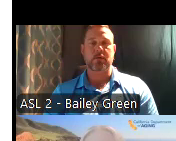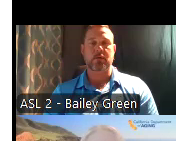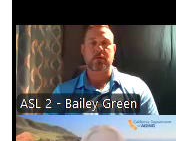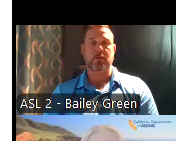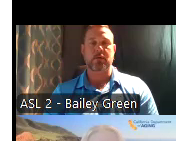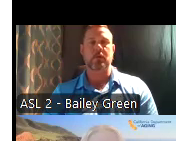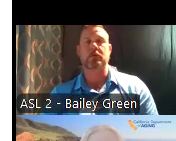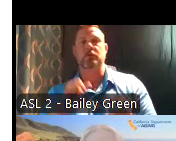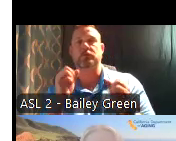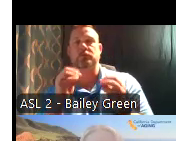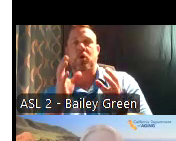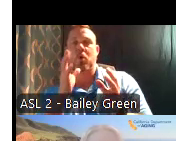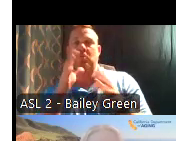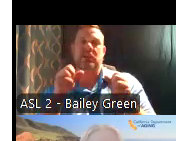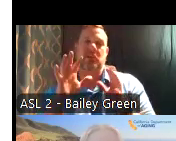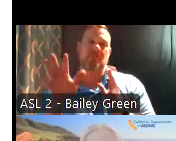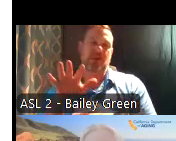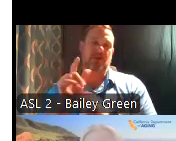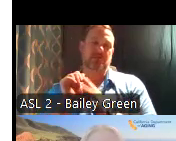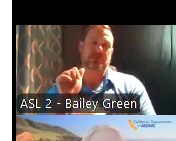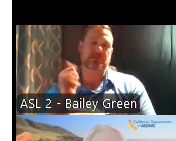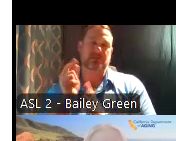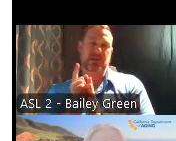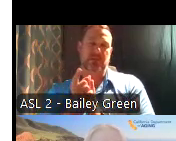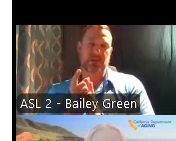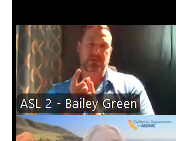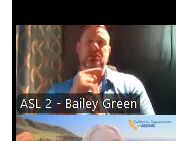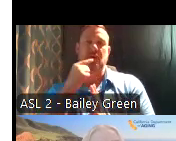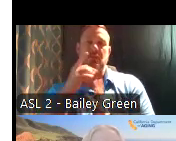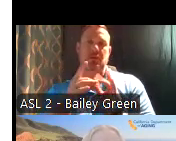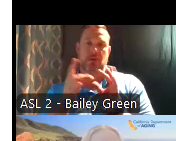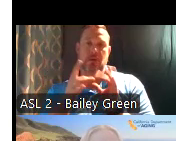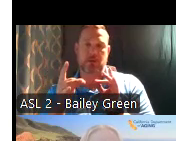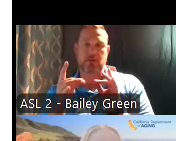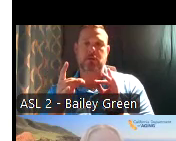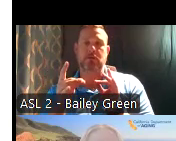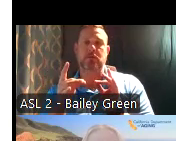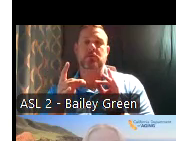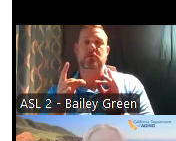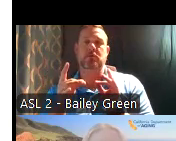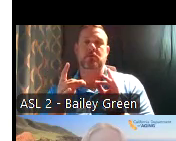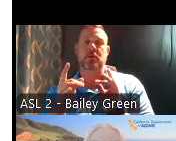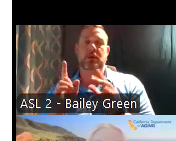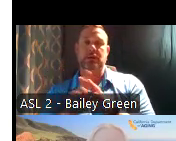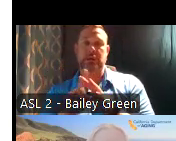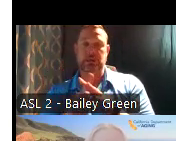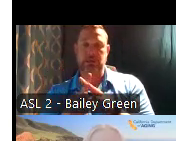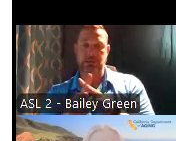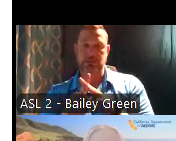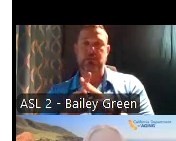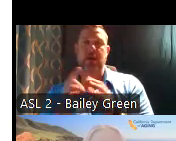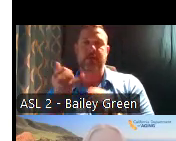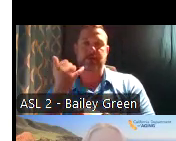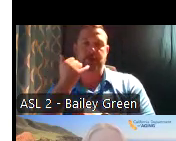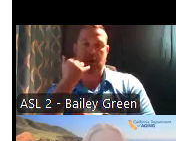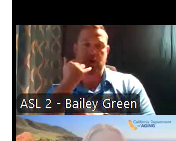So we're going to take about 10 minutes to do public comment at this time. Again, attendees joining by phone,